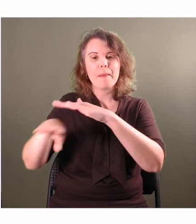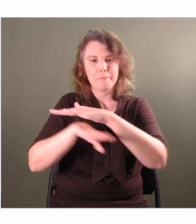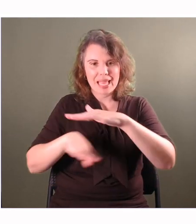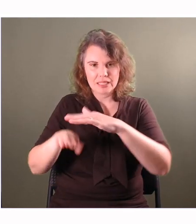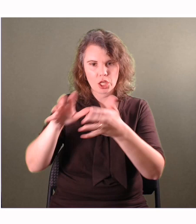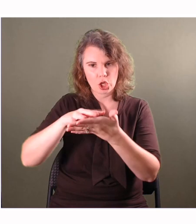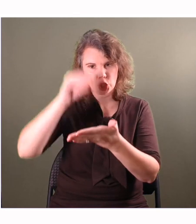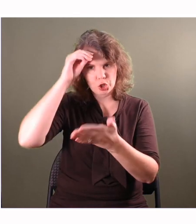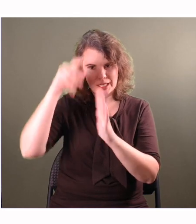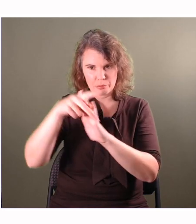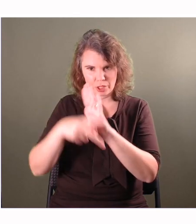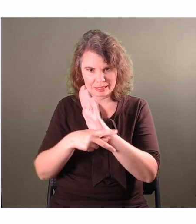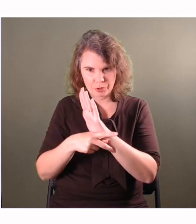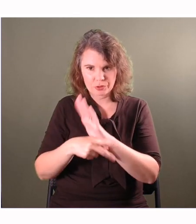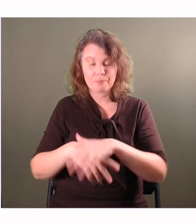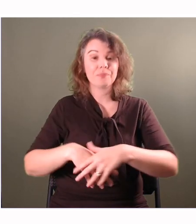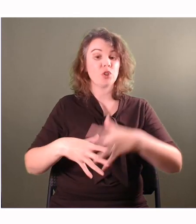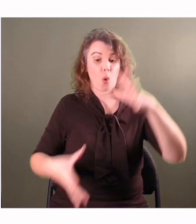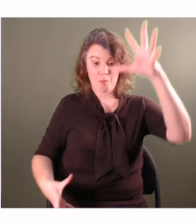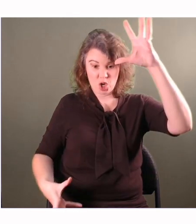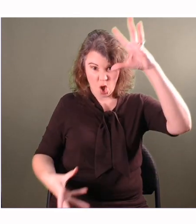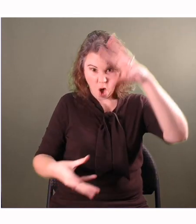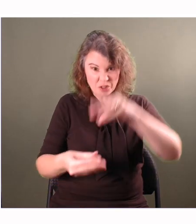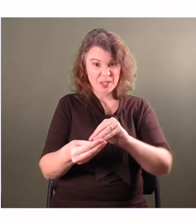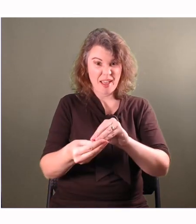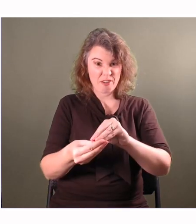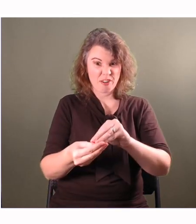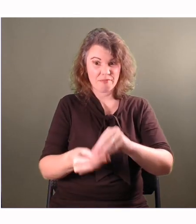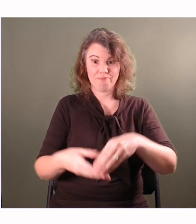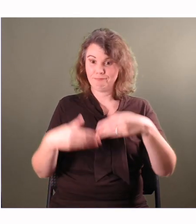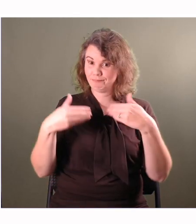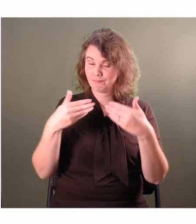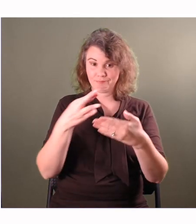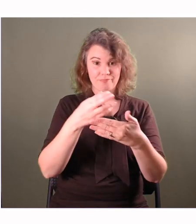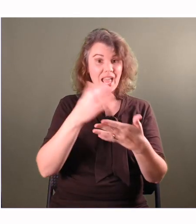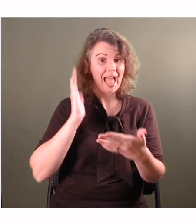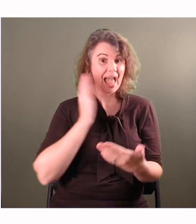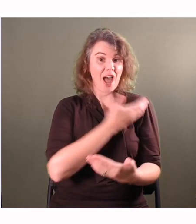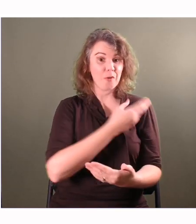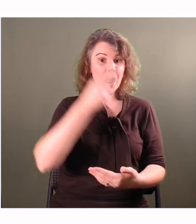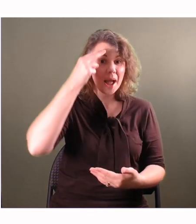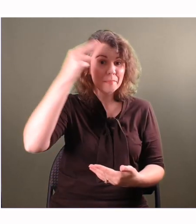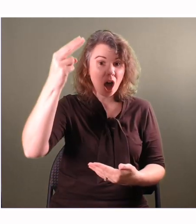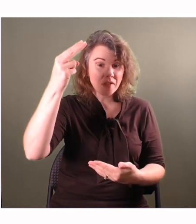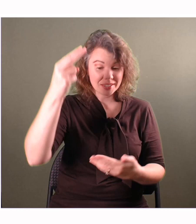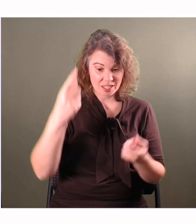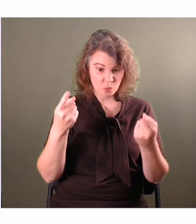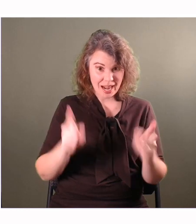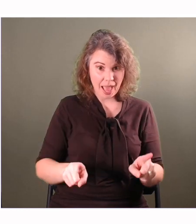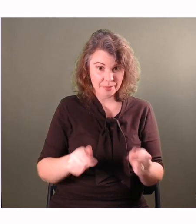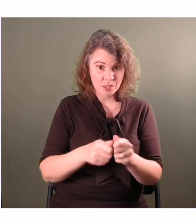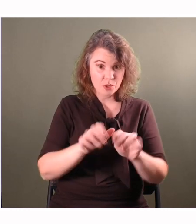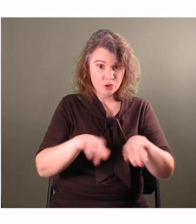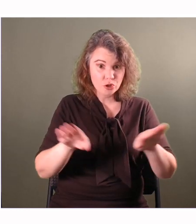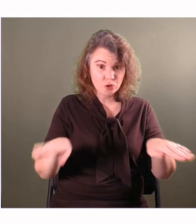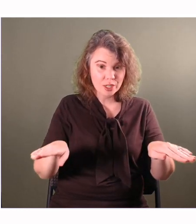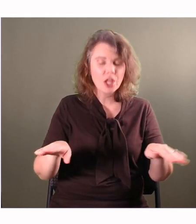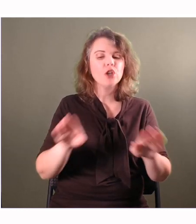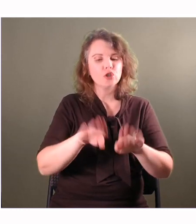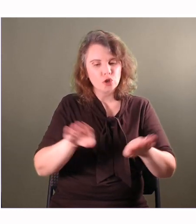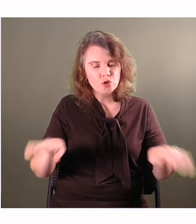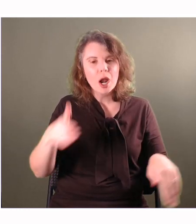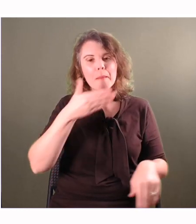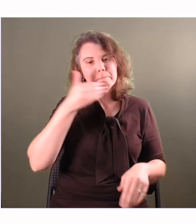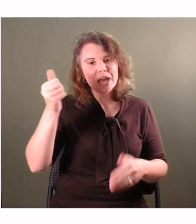learning principles. So put this all together, and here's our hypothesis about what's going on. Children are